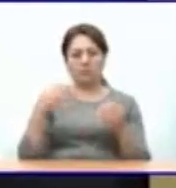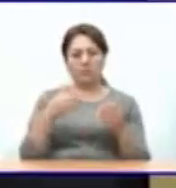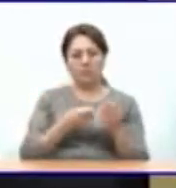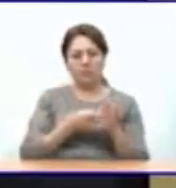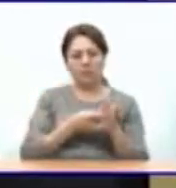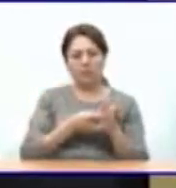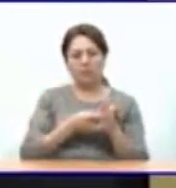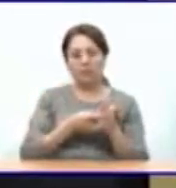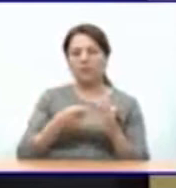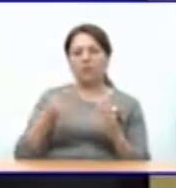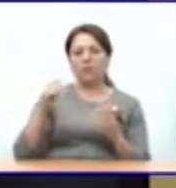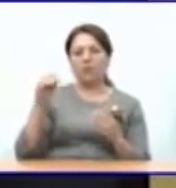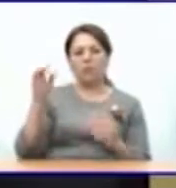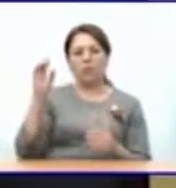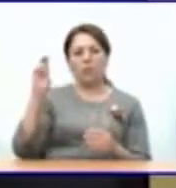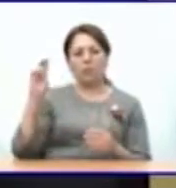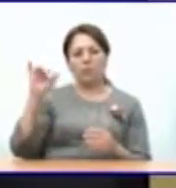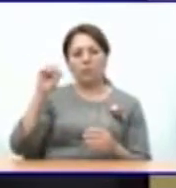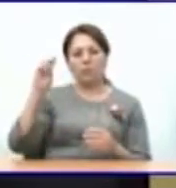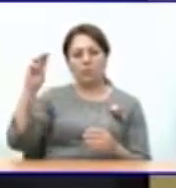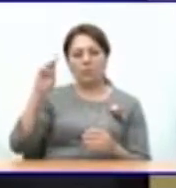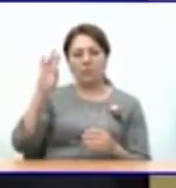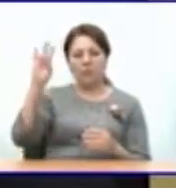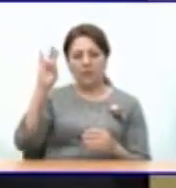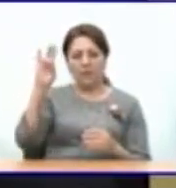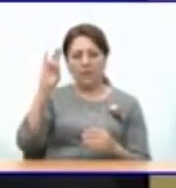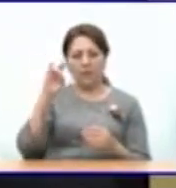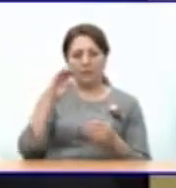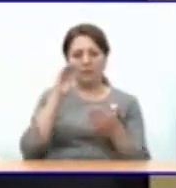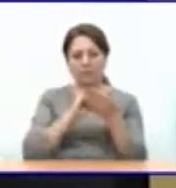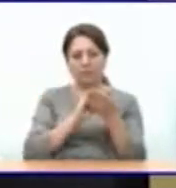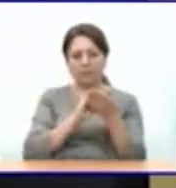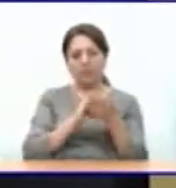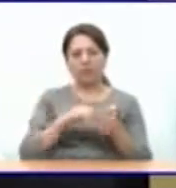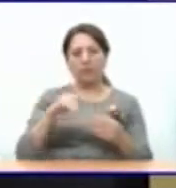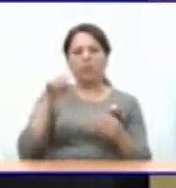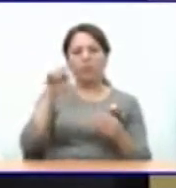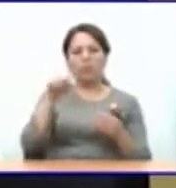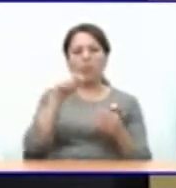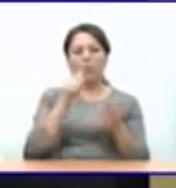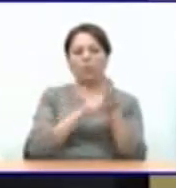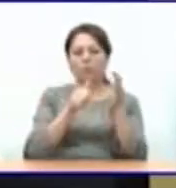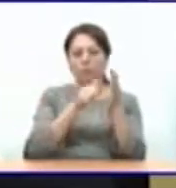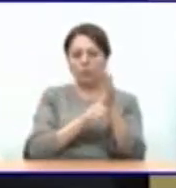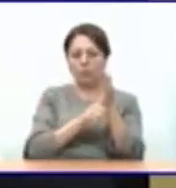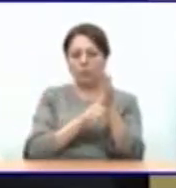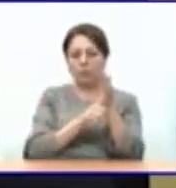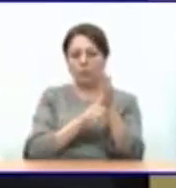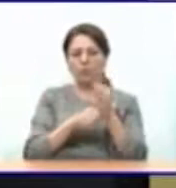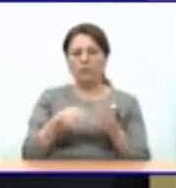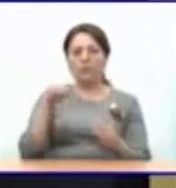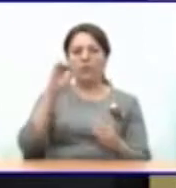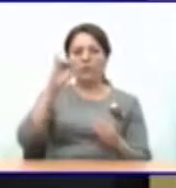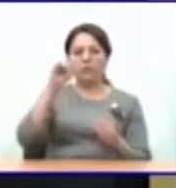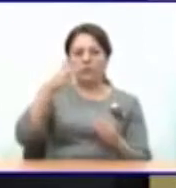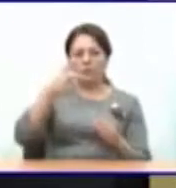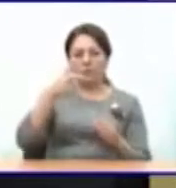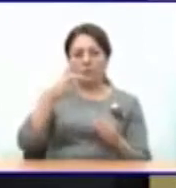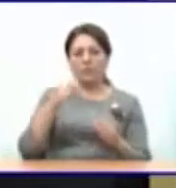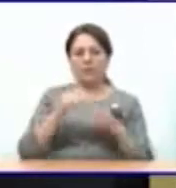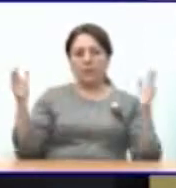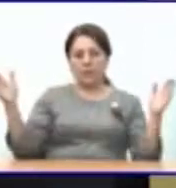N harfi bilan belgilanadi. U 66,5 gradus janubiy kenglik va 140